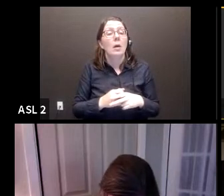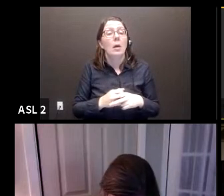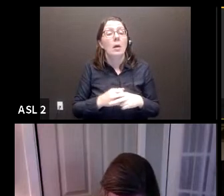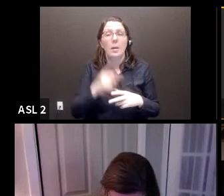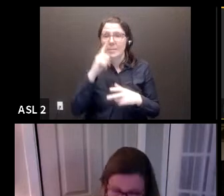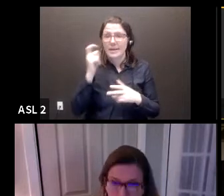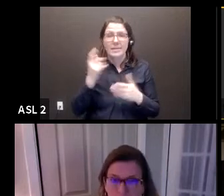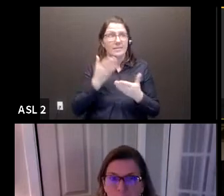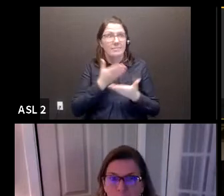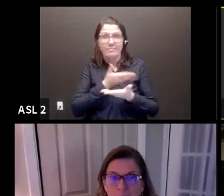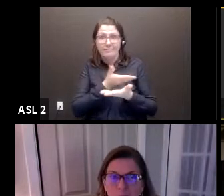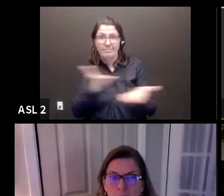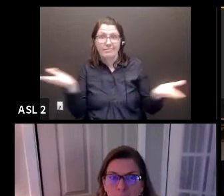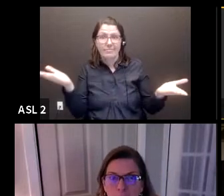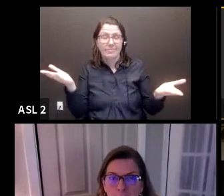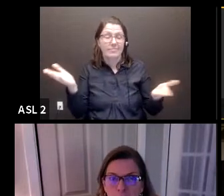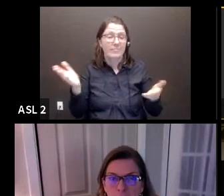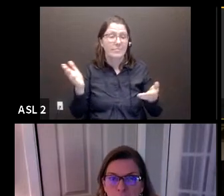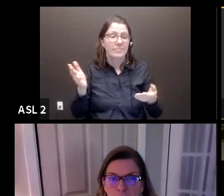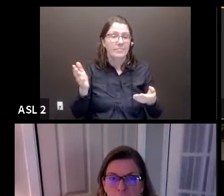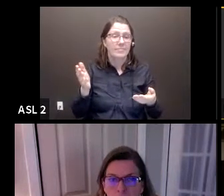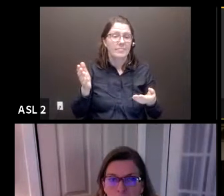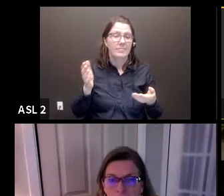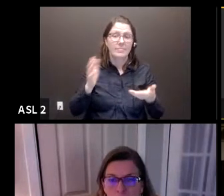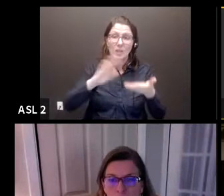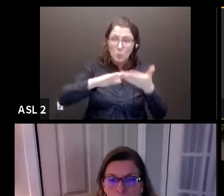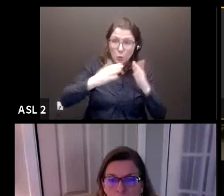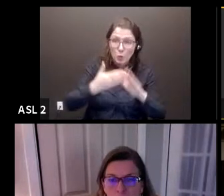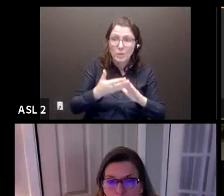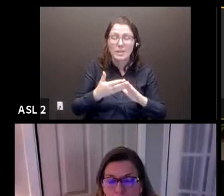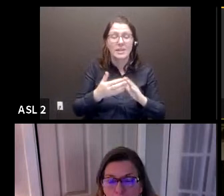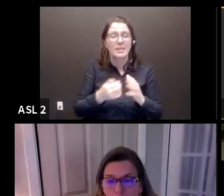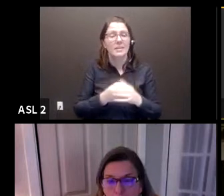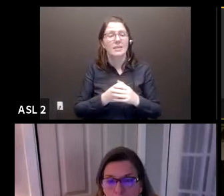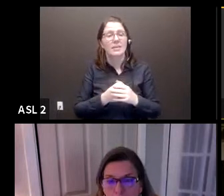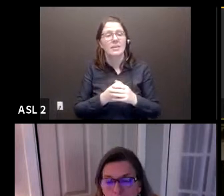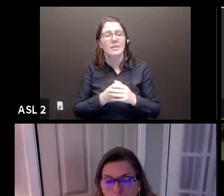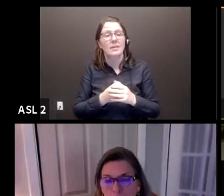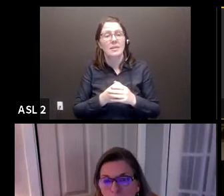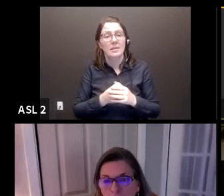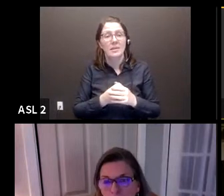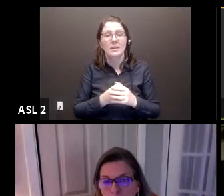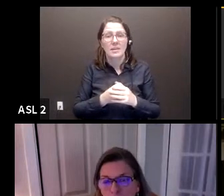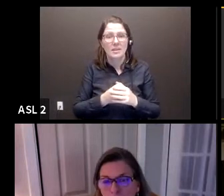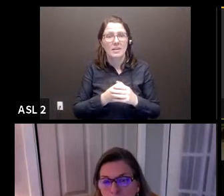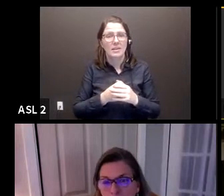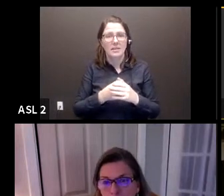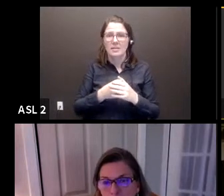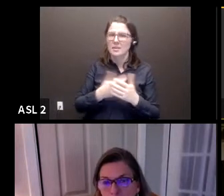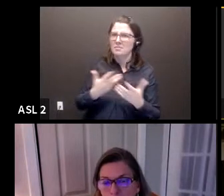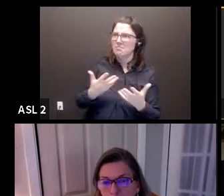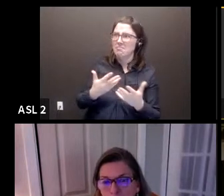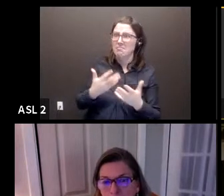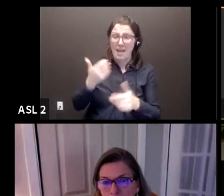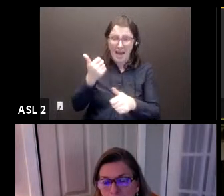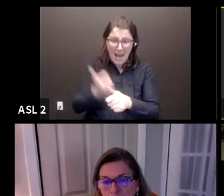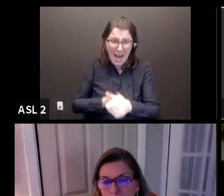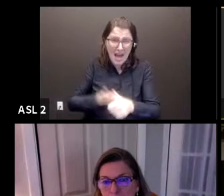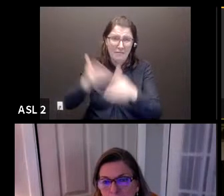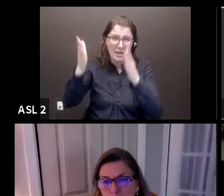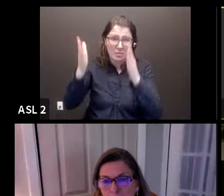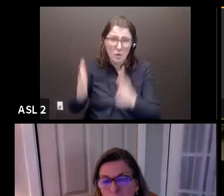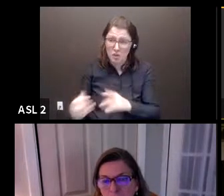community that um you know everybody that gets caught gets a ticket in an